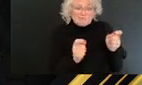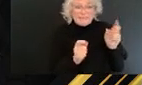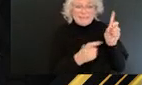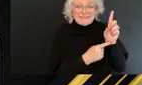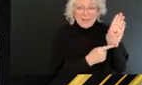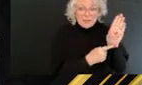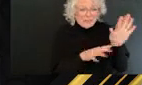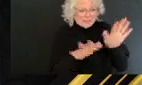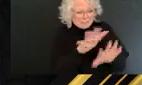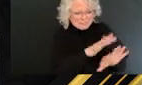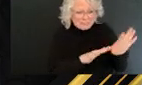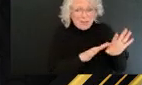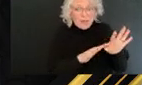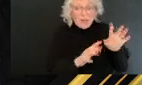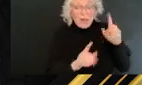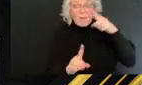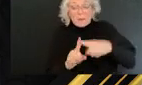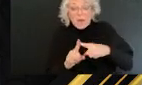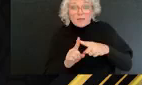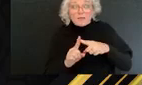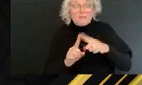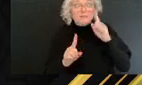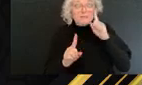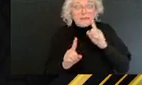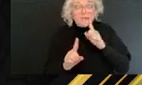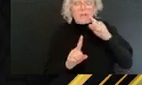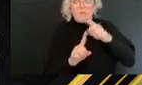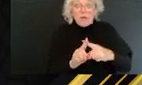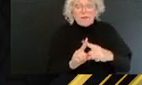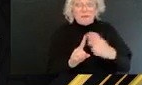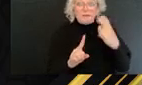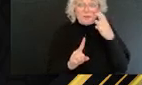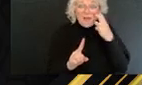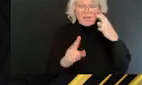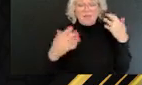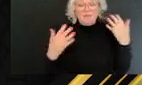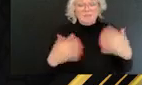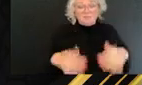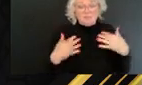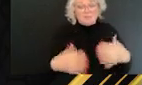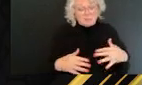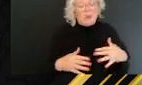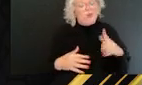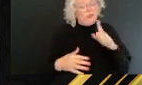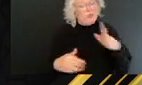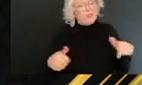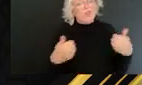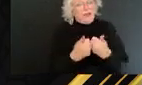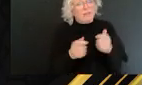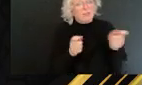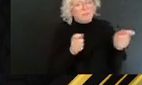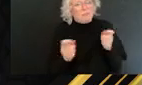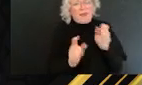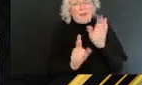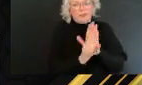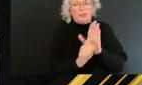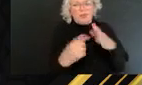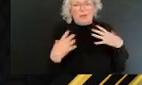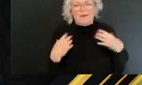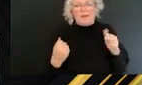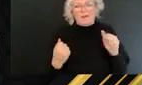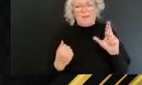adding blindness, deafness, and dual sensory loss creates even more challenges. And